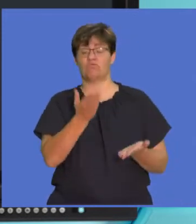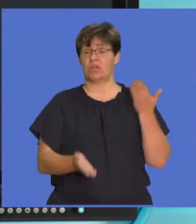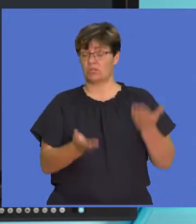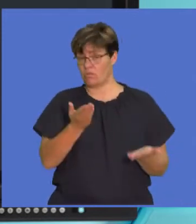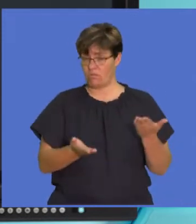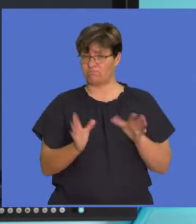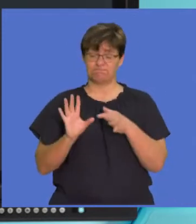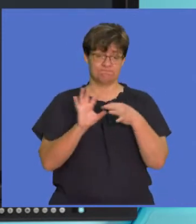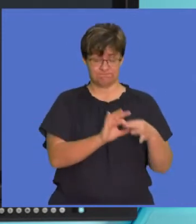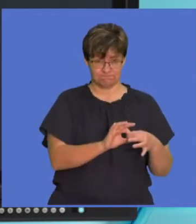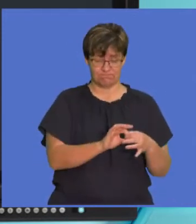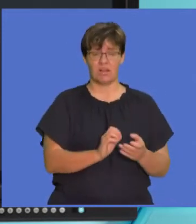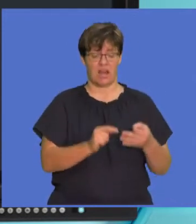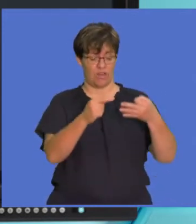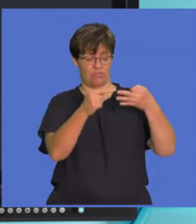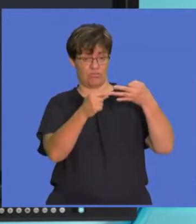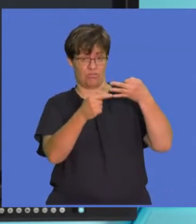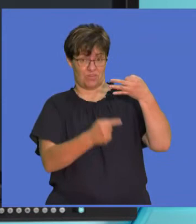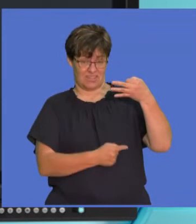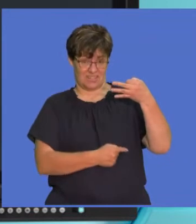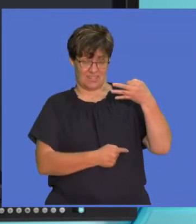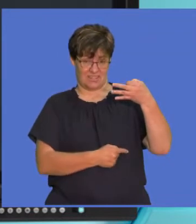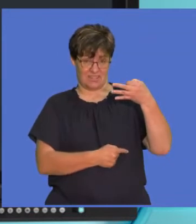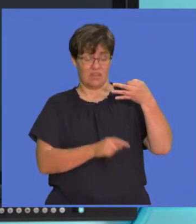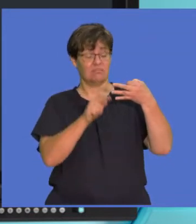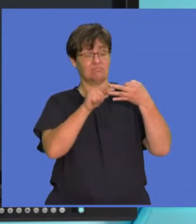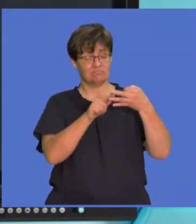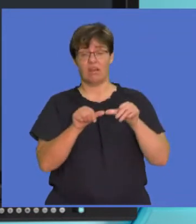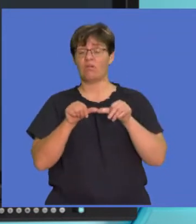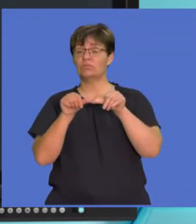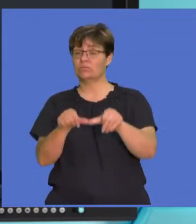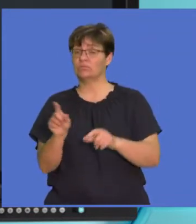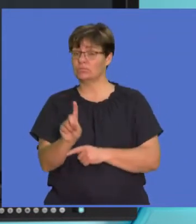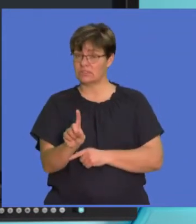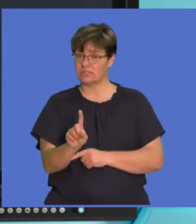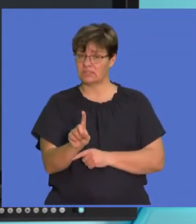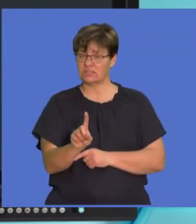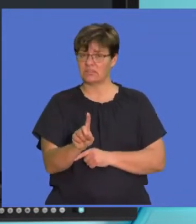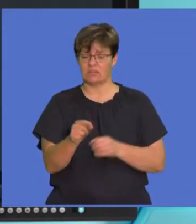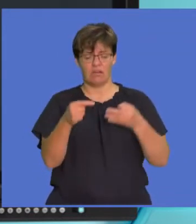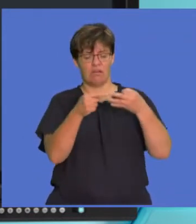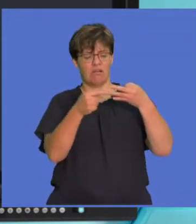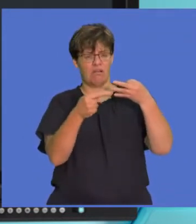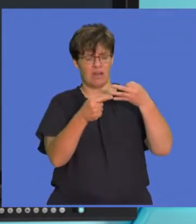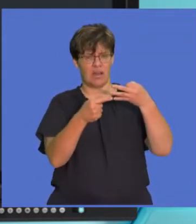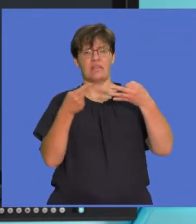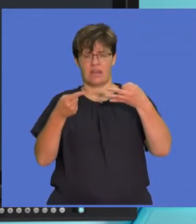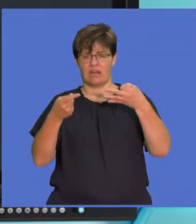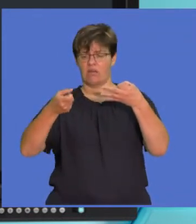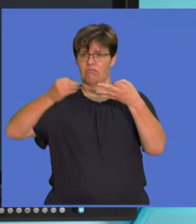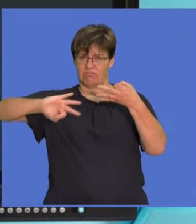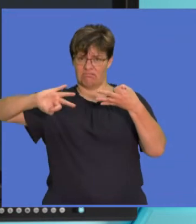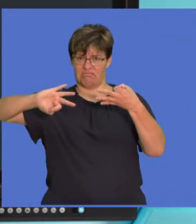we did, which were 3 ratios. We then continued and looked at the 3 reciprocals, which made